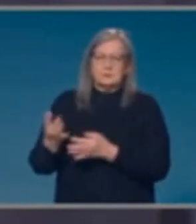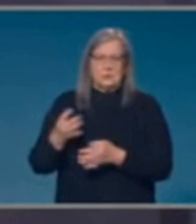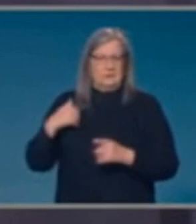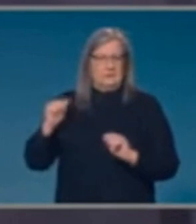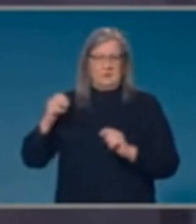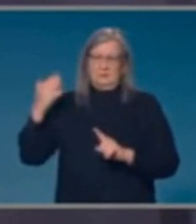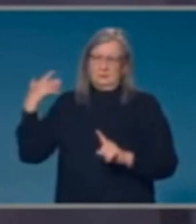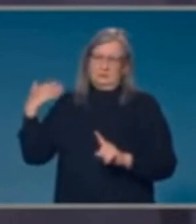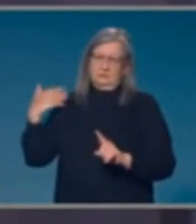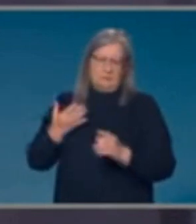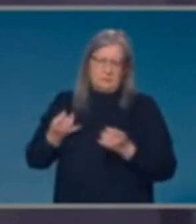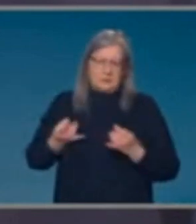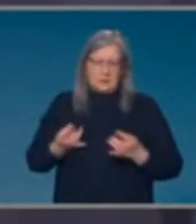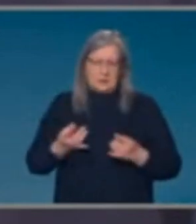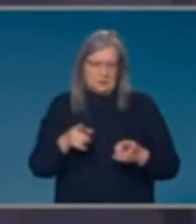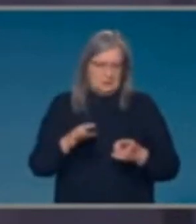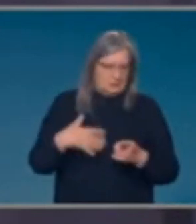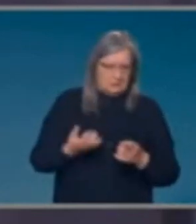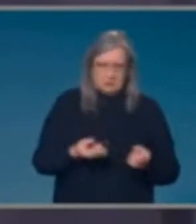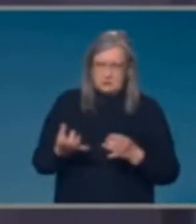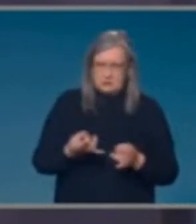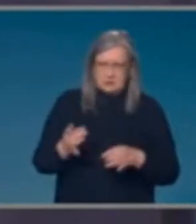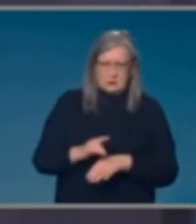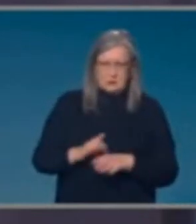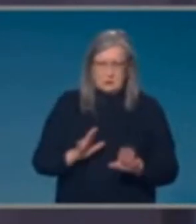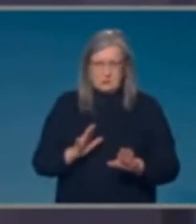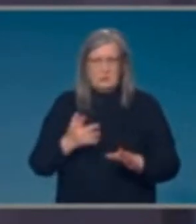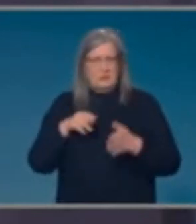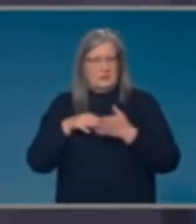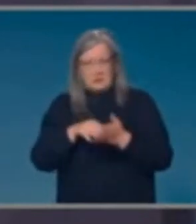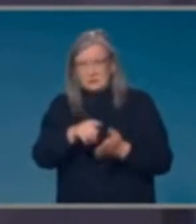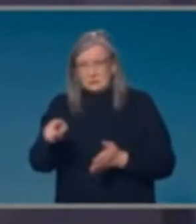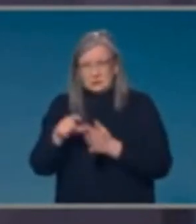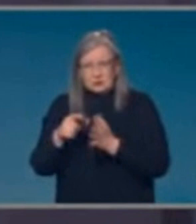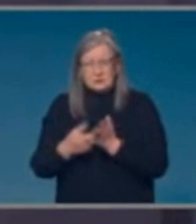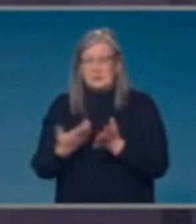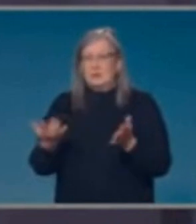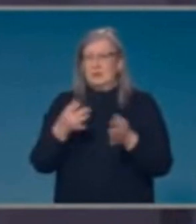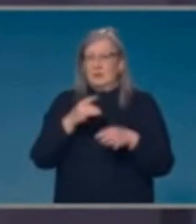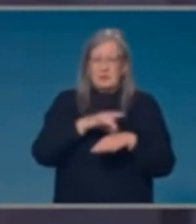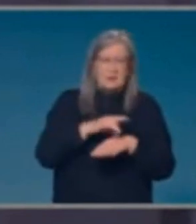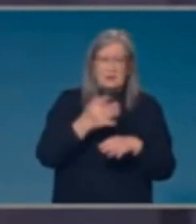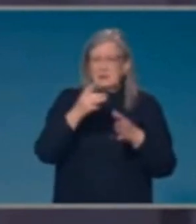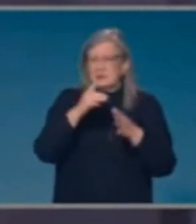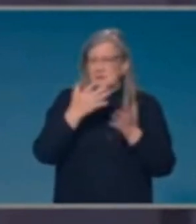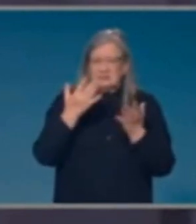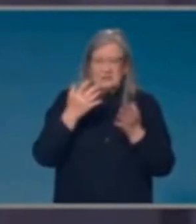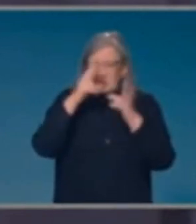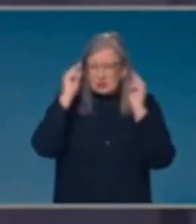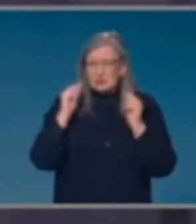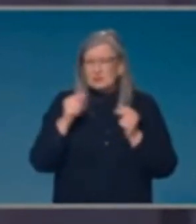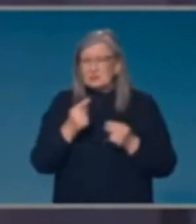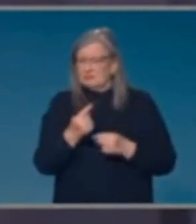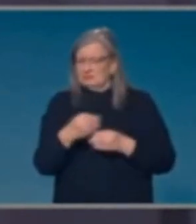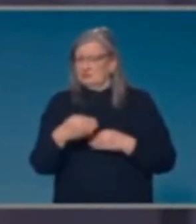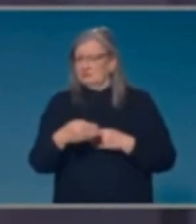well as to be able to support the healthcare system, both primary care and hospitals, as we go through this next few months